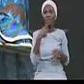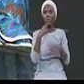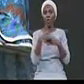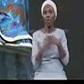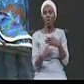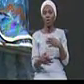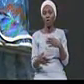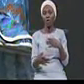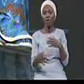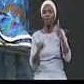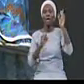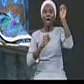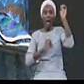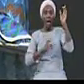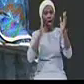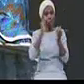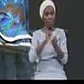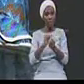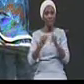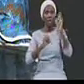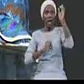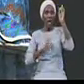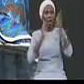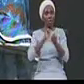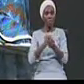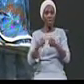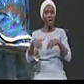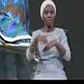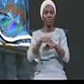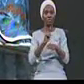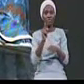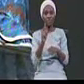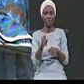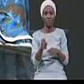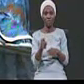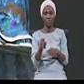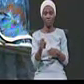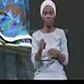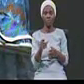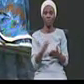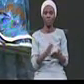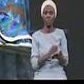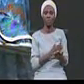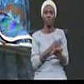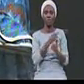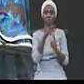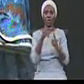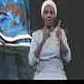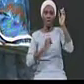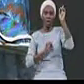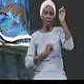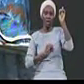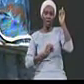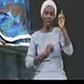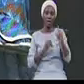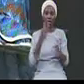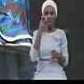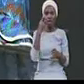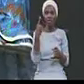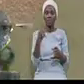the blood, I will pass over you, over you.